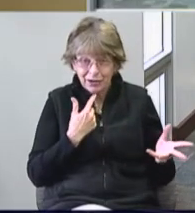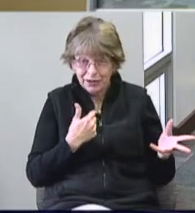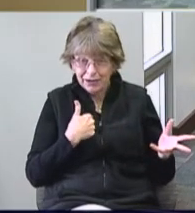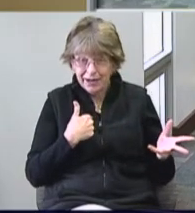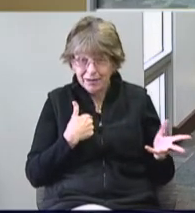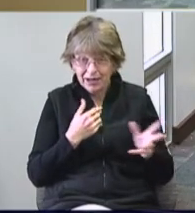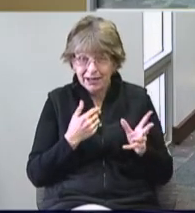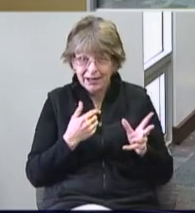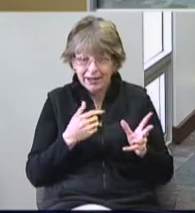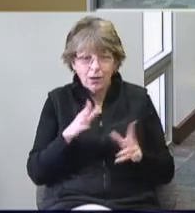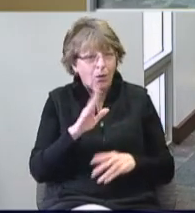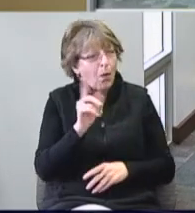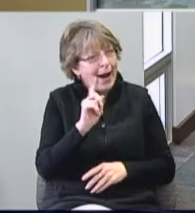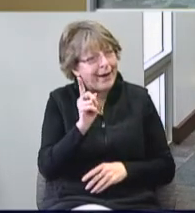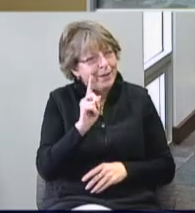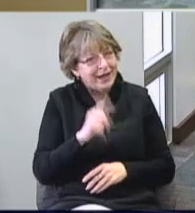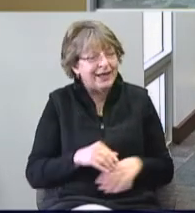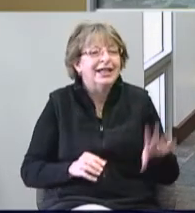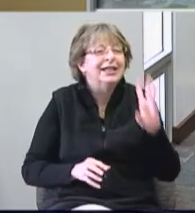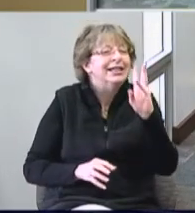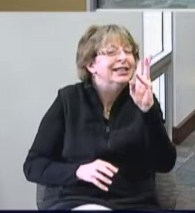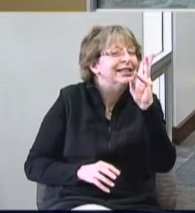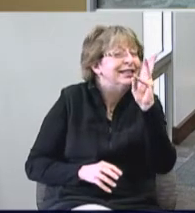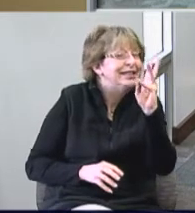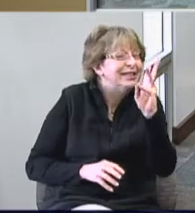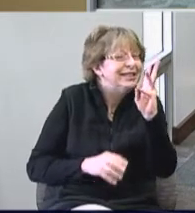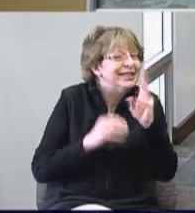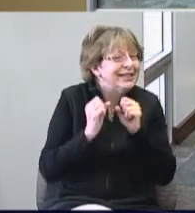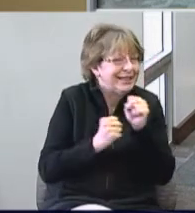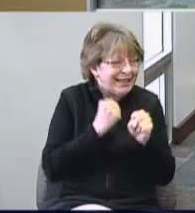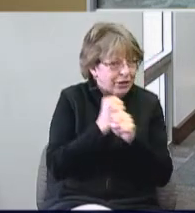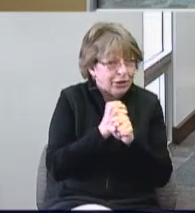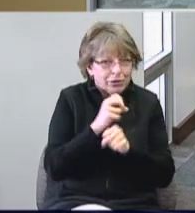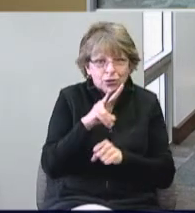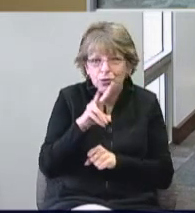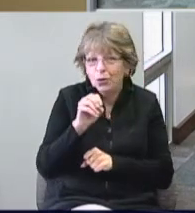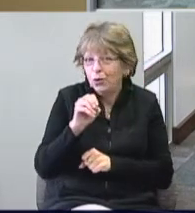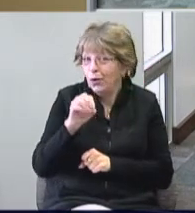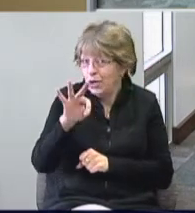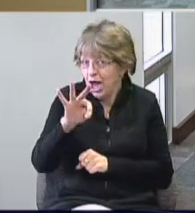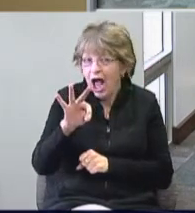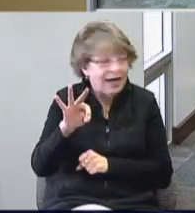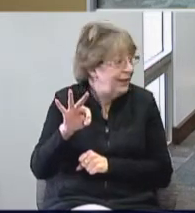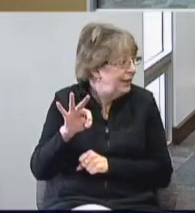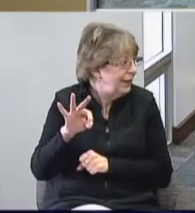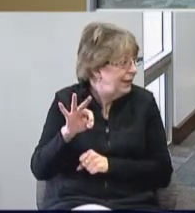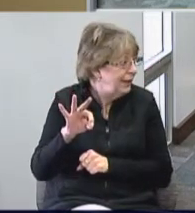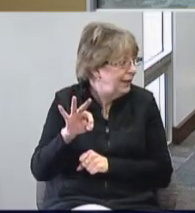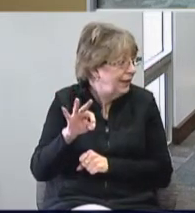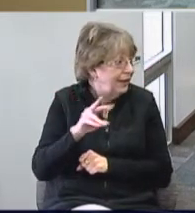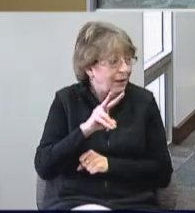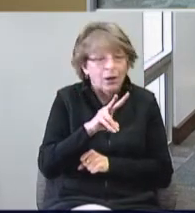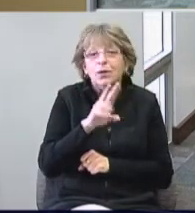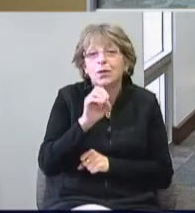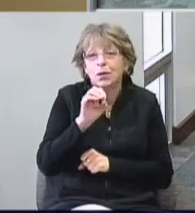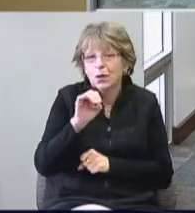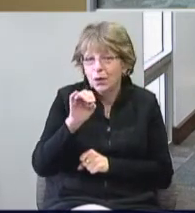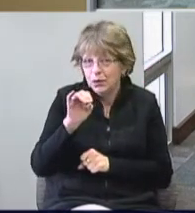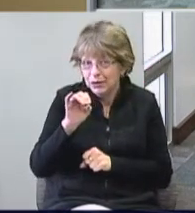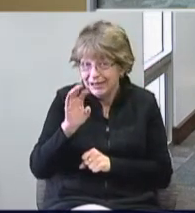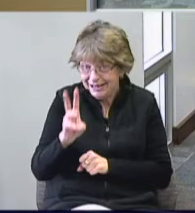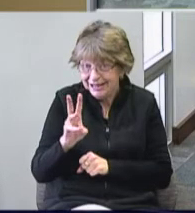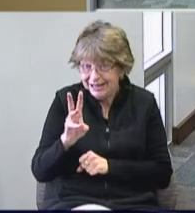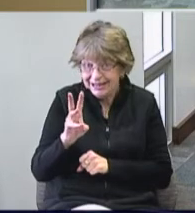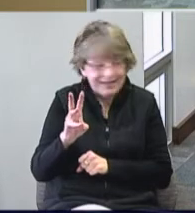it's been 6 years. Is that? Yeah, It's it's 2009. 209, 206, okay, I apologize. Okay. Yeah,